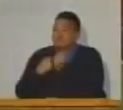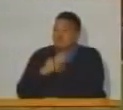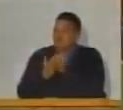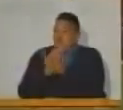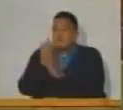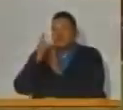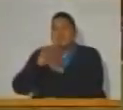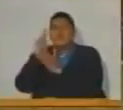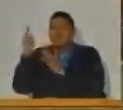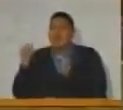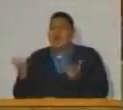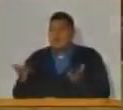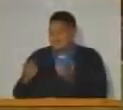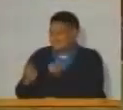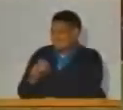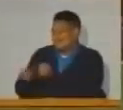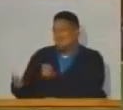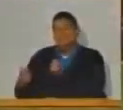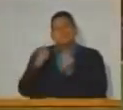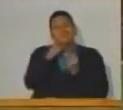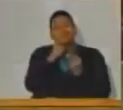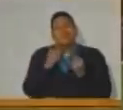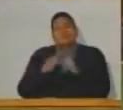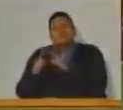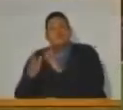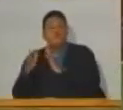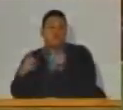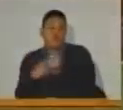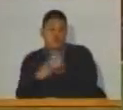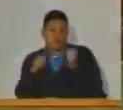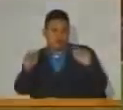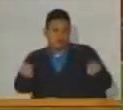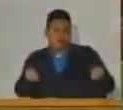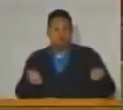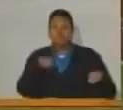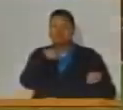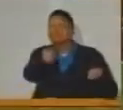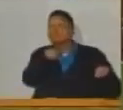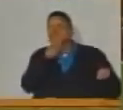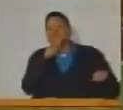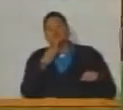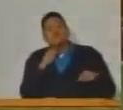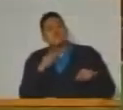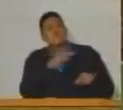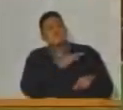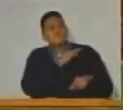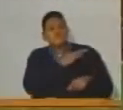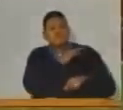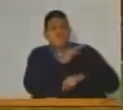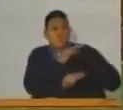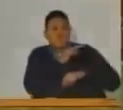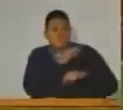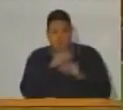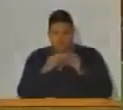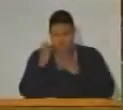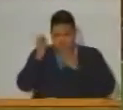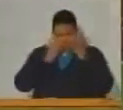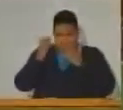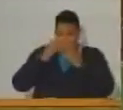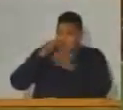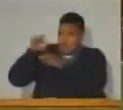education. This program is also about the students doing voluntary services and